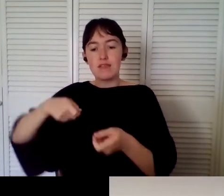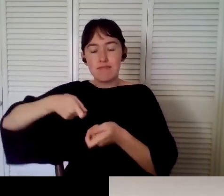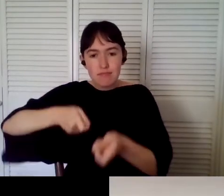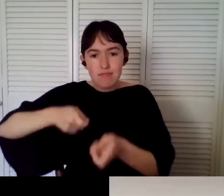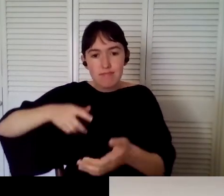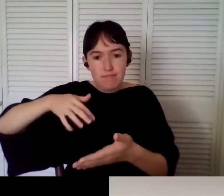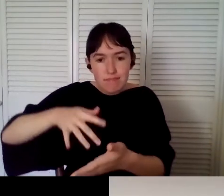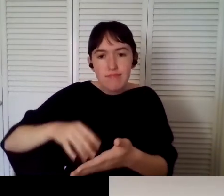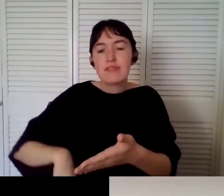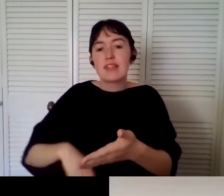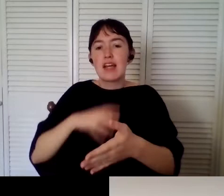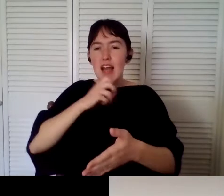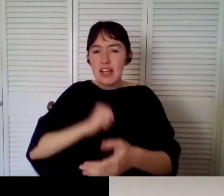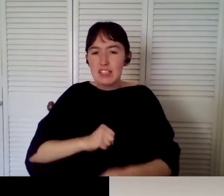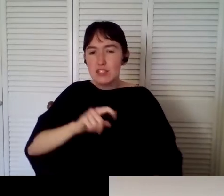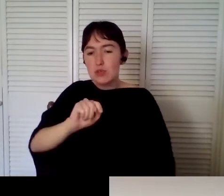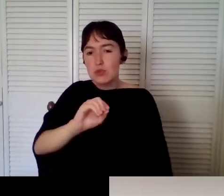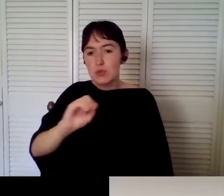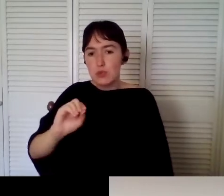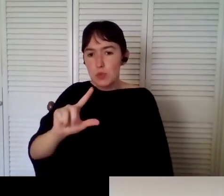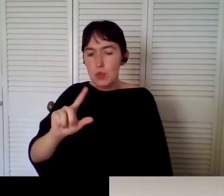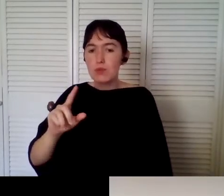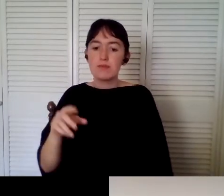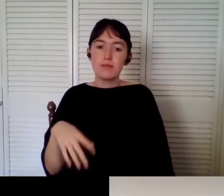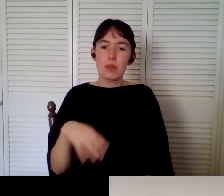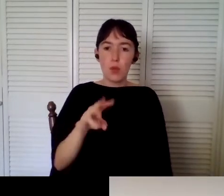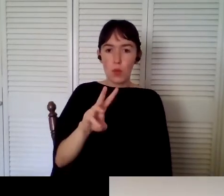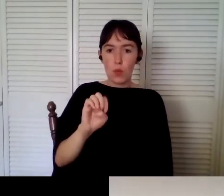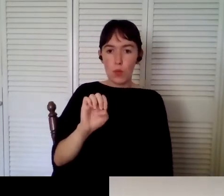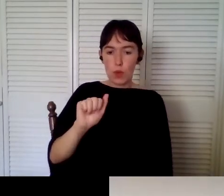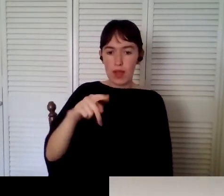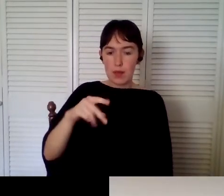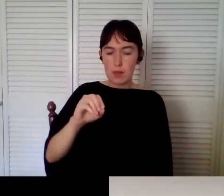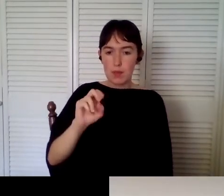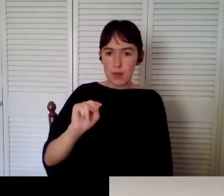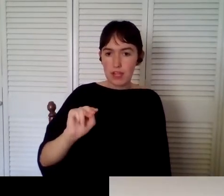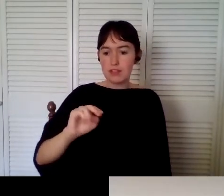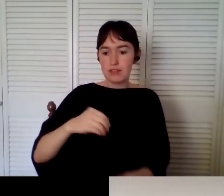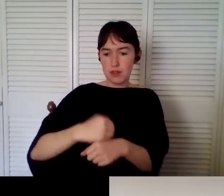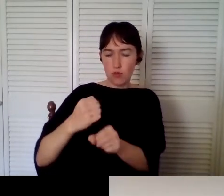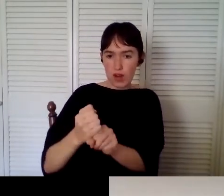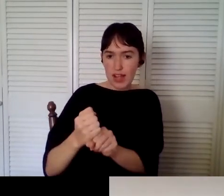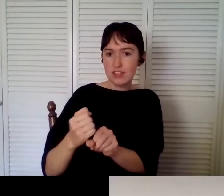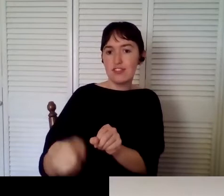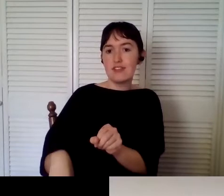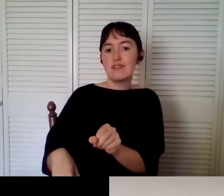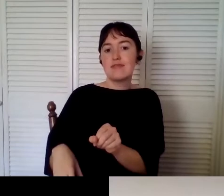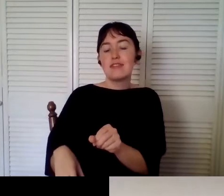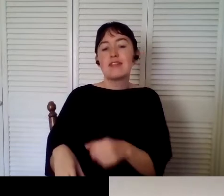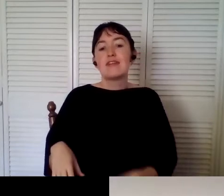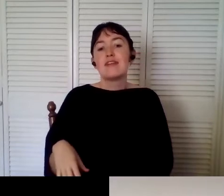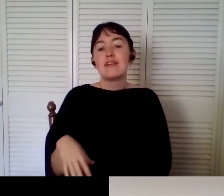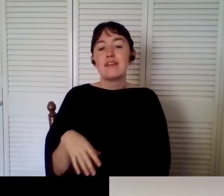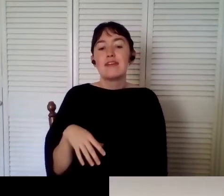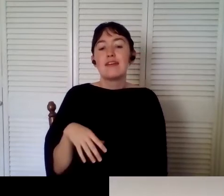ancient tool and weapon recreation and the study of ancient technology, as well as